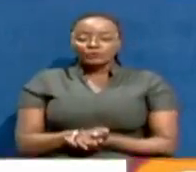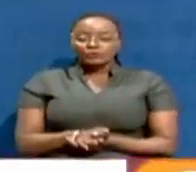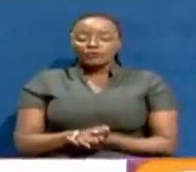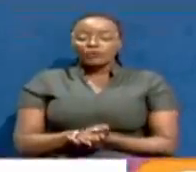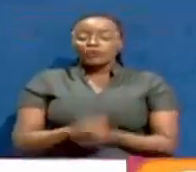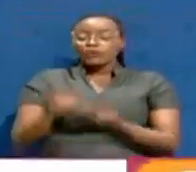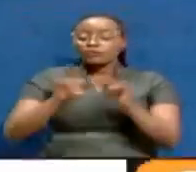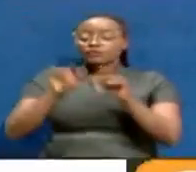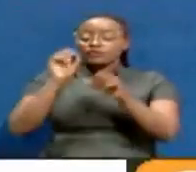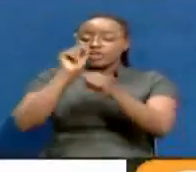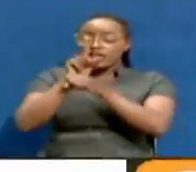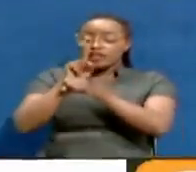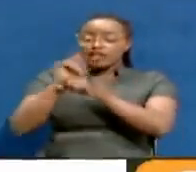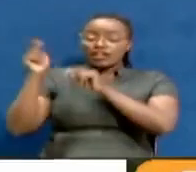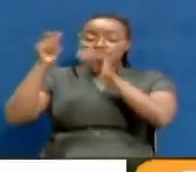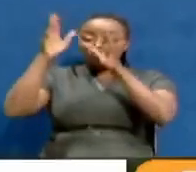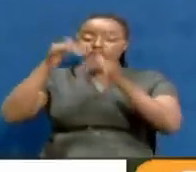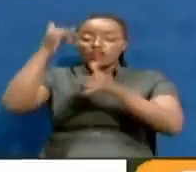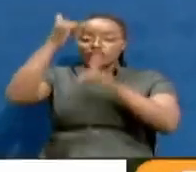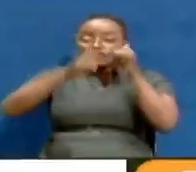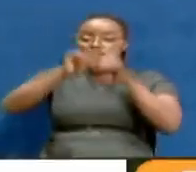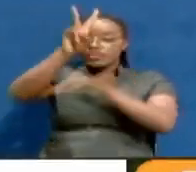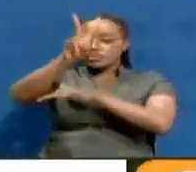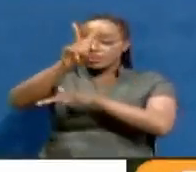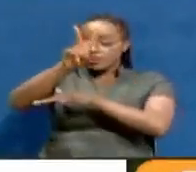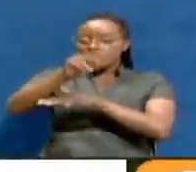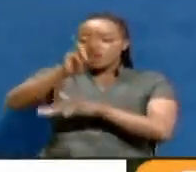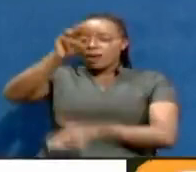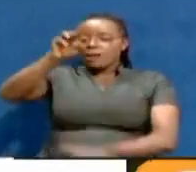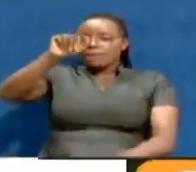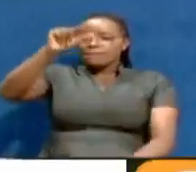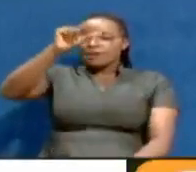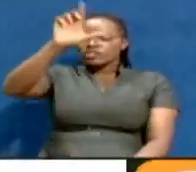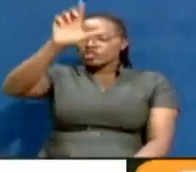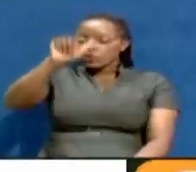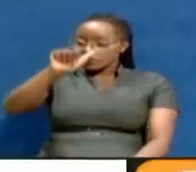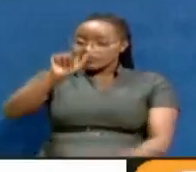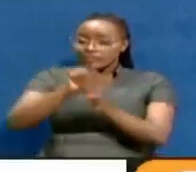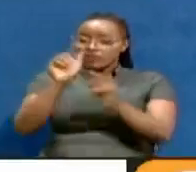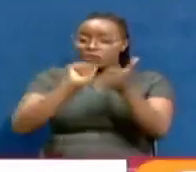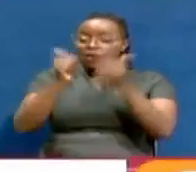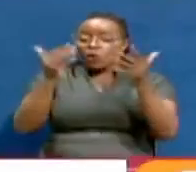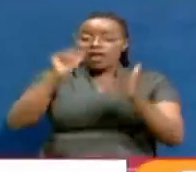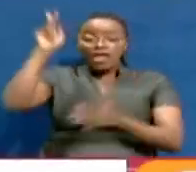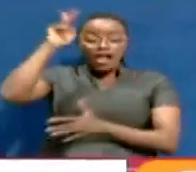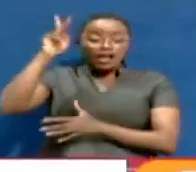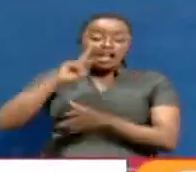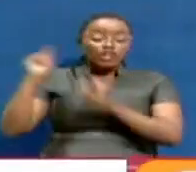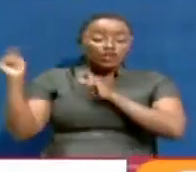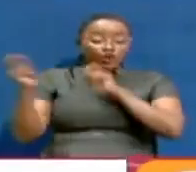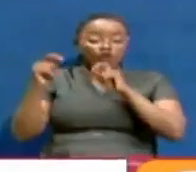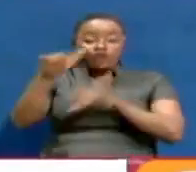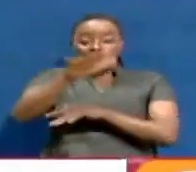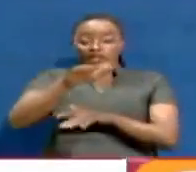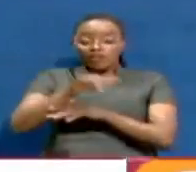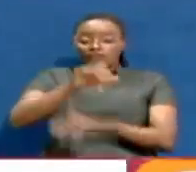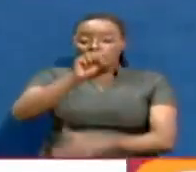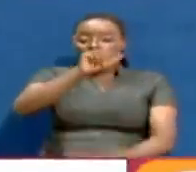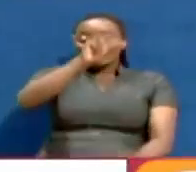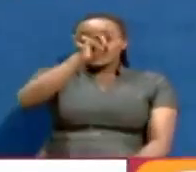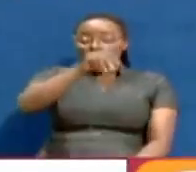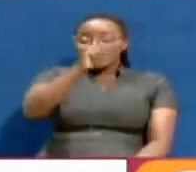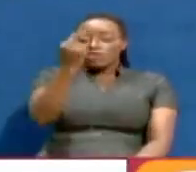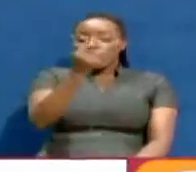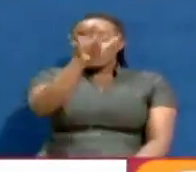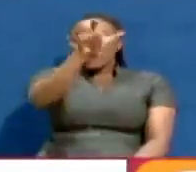The journey of 11 Kenyan golfers ended in the second round of the Magical Kenya Open on day two of competition at the Karen Golf Club. Samuel Njoroge remains